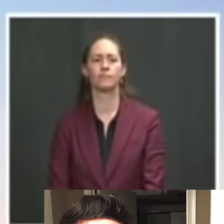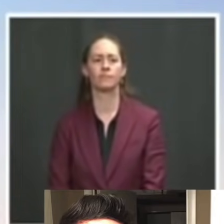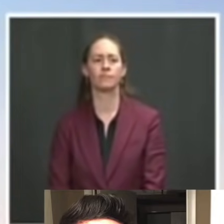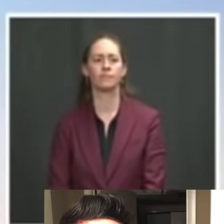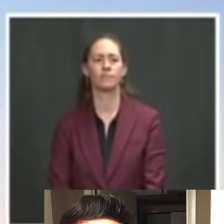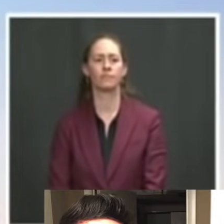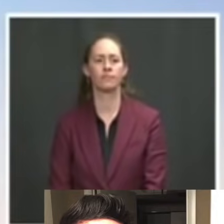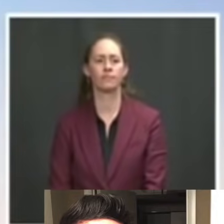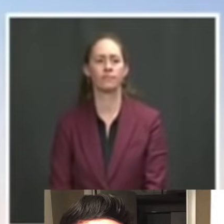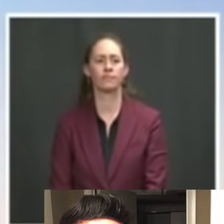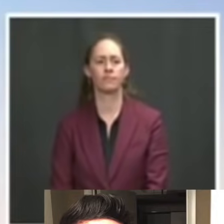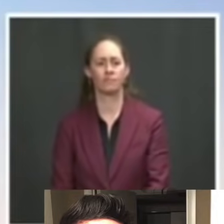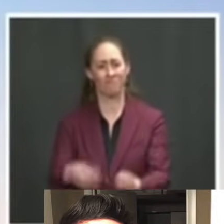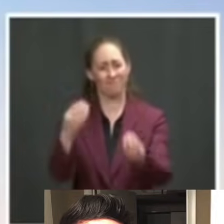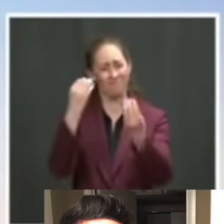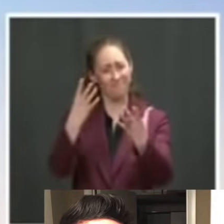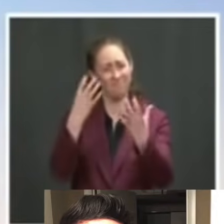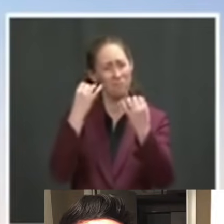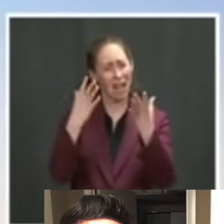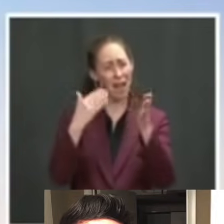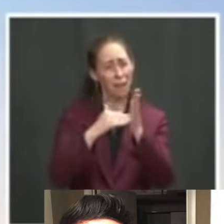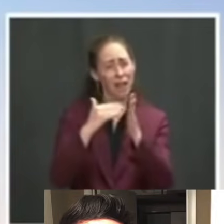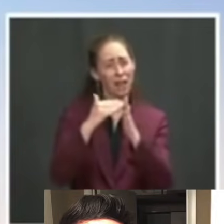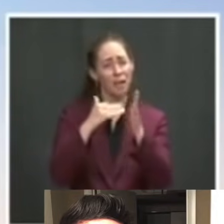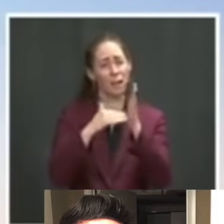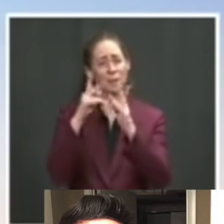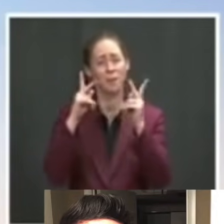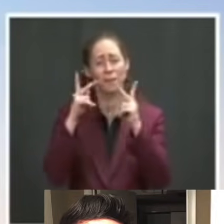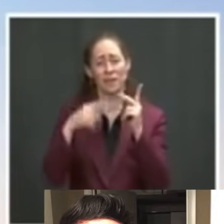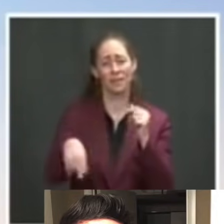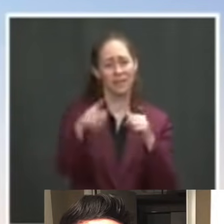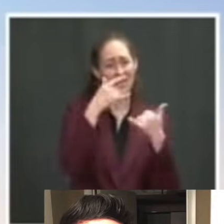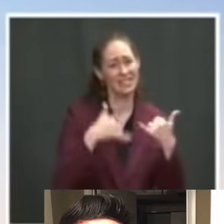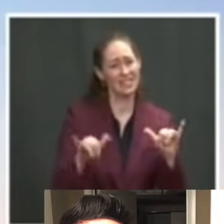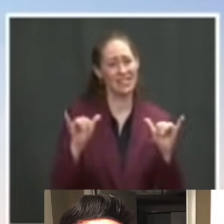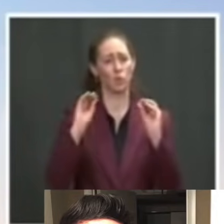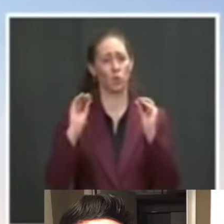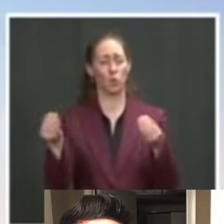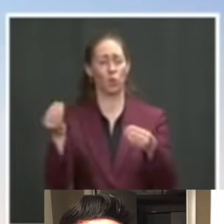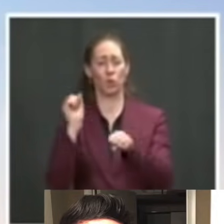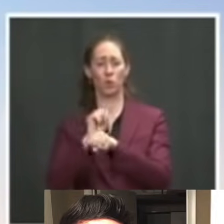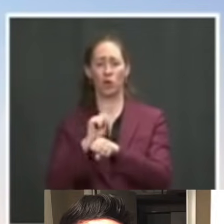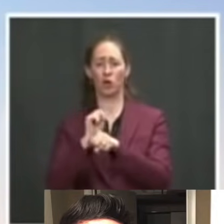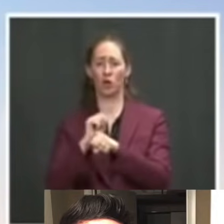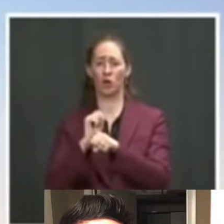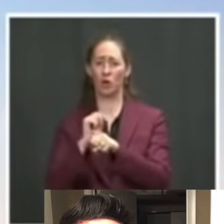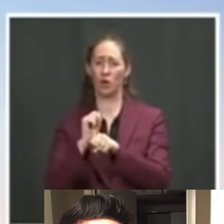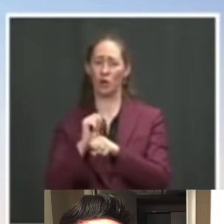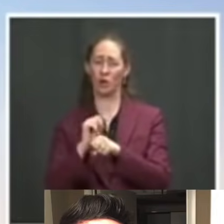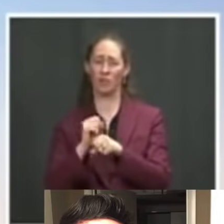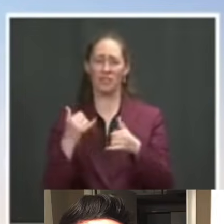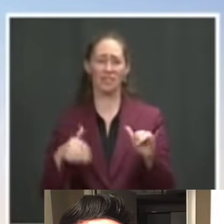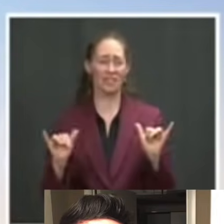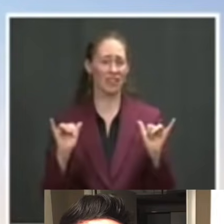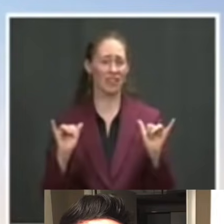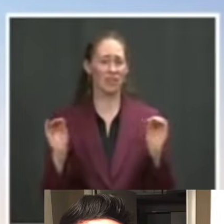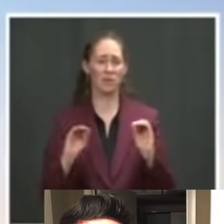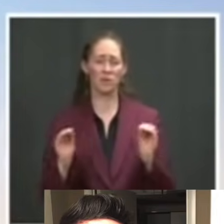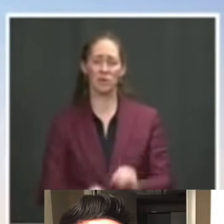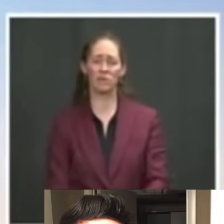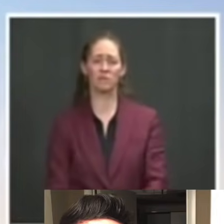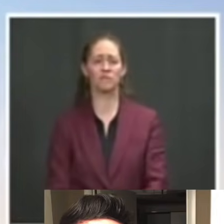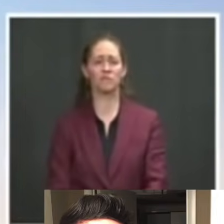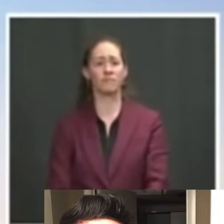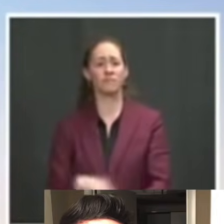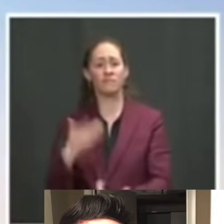of work in this country and still millions of people who are serving in jobs like police officers, firefighters, educators